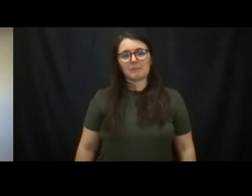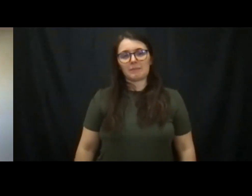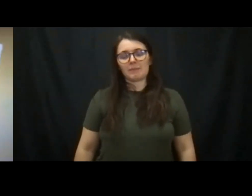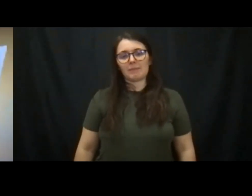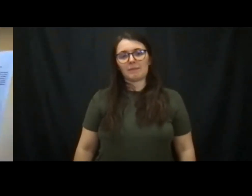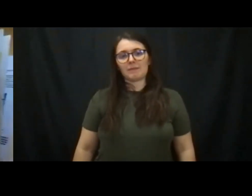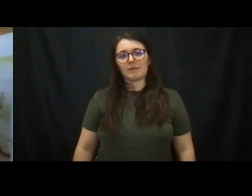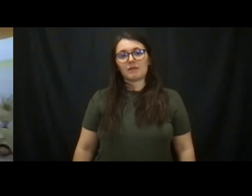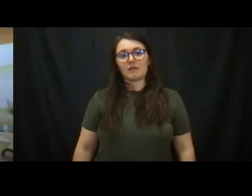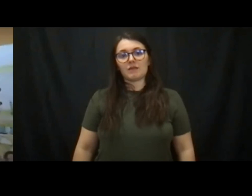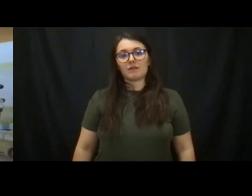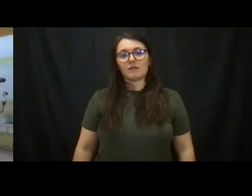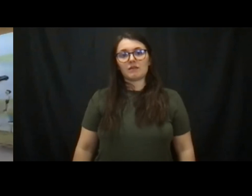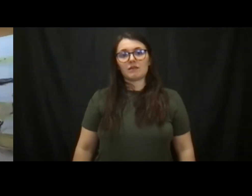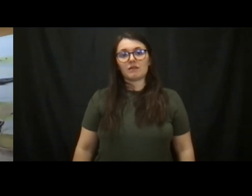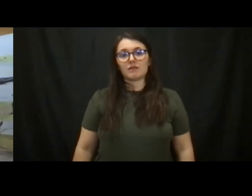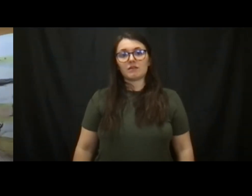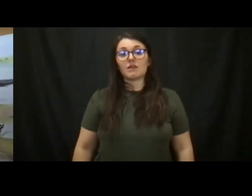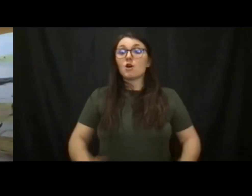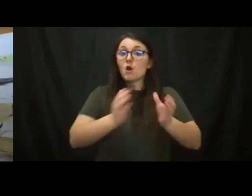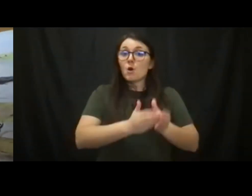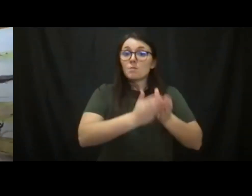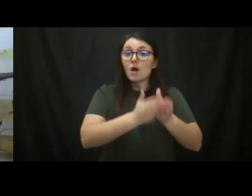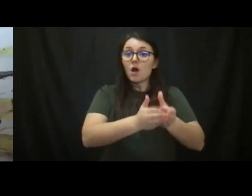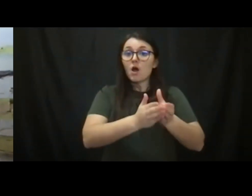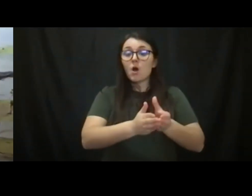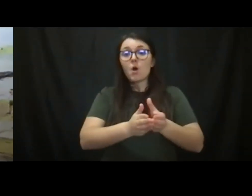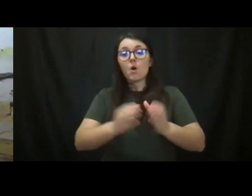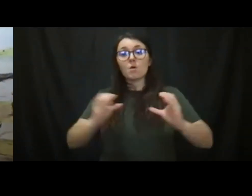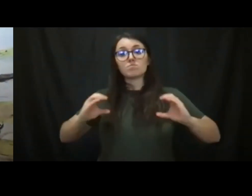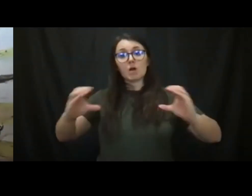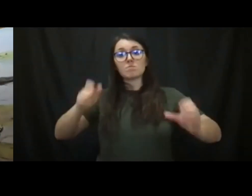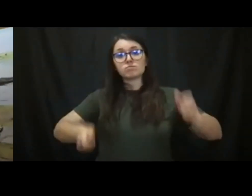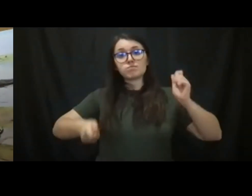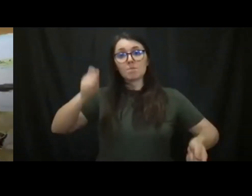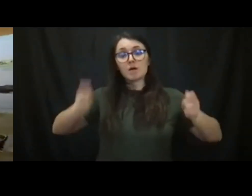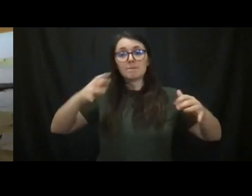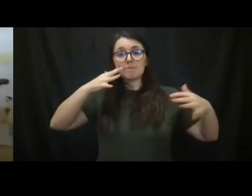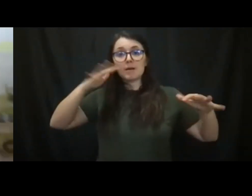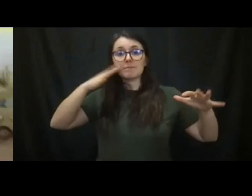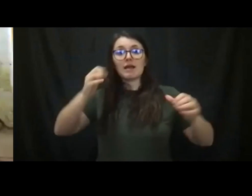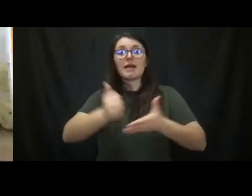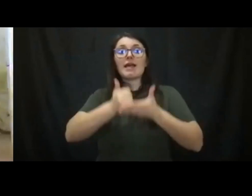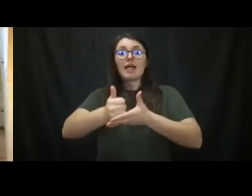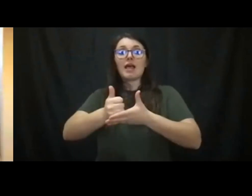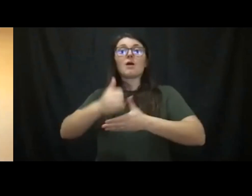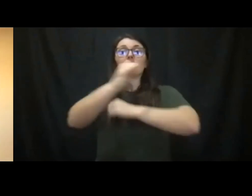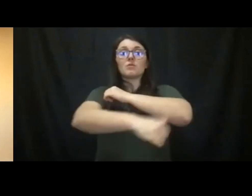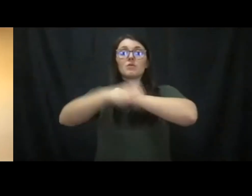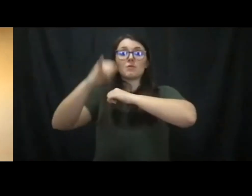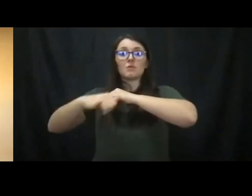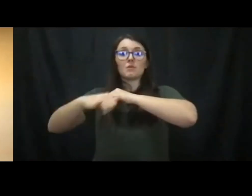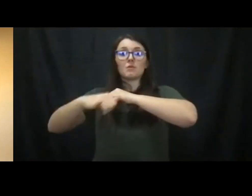A whole flotilla of boats and the clanging of pipes behind him helped Humphrey find his way down the river.